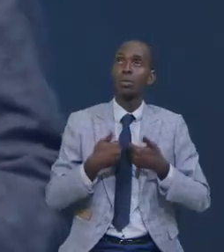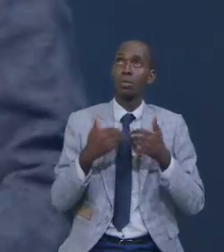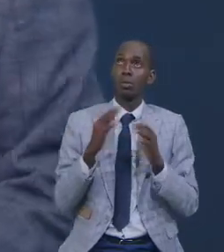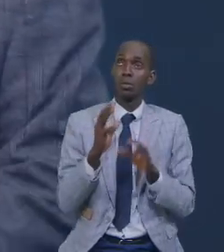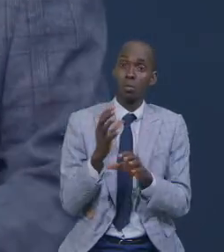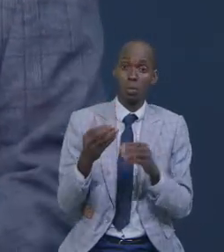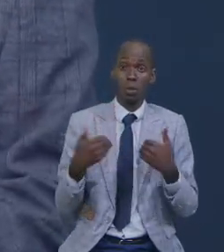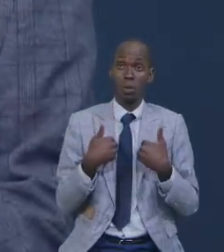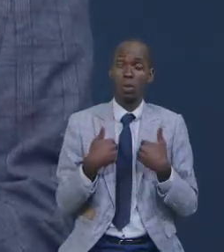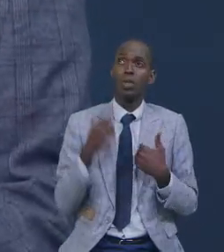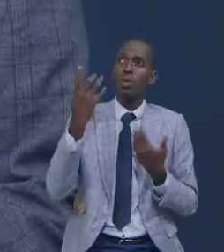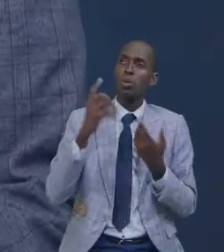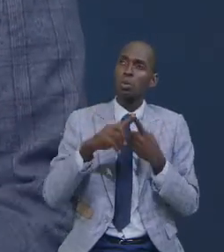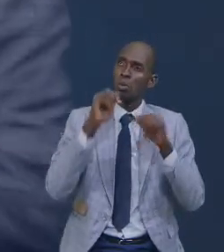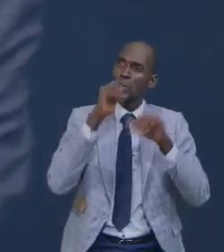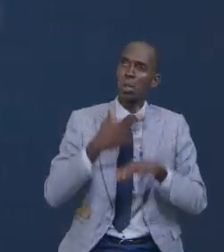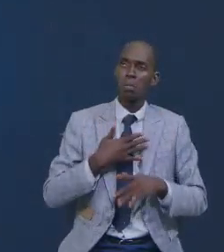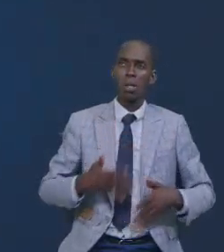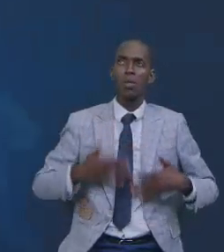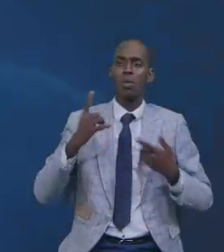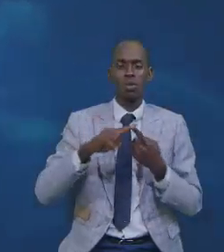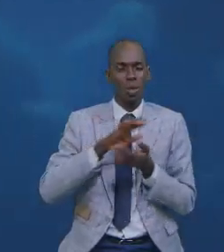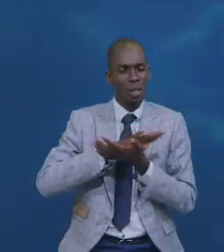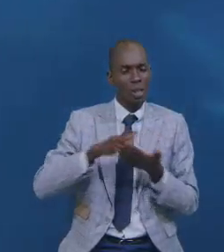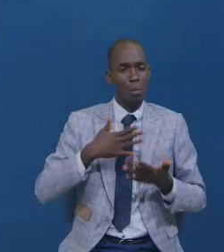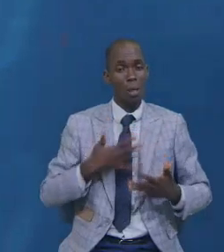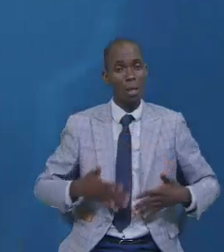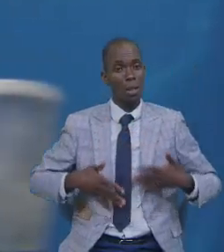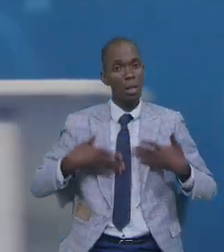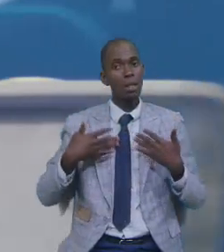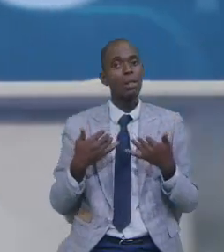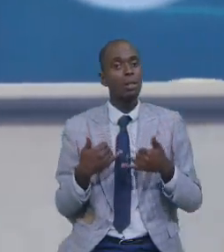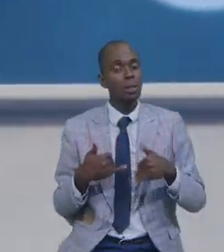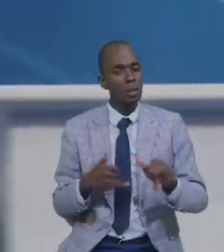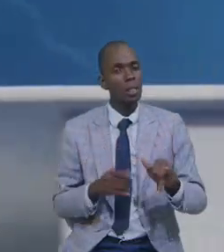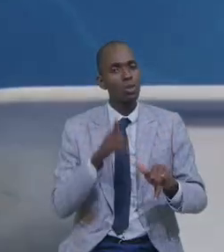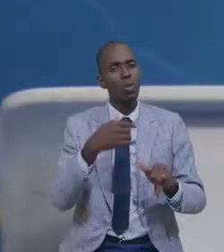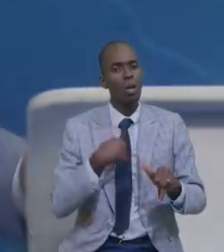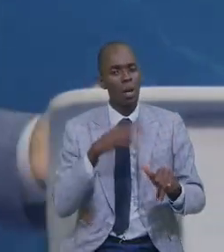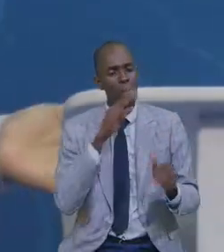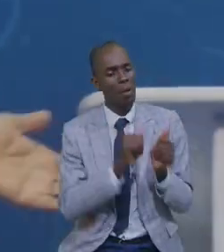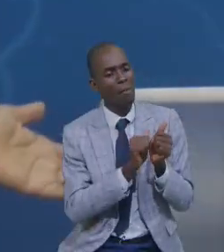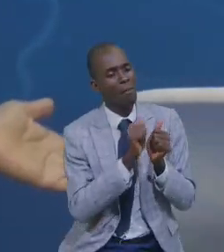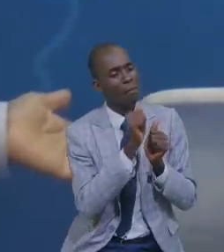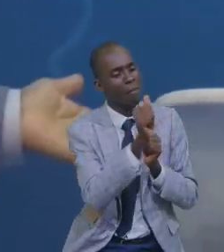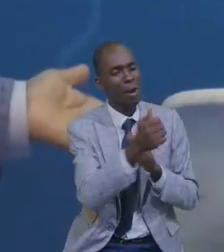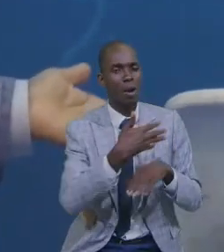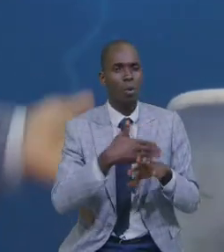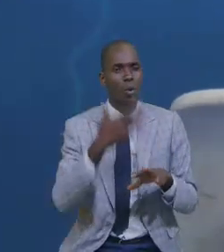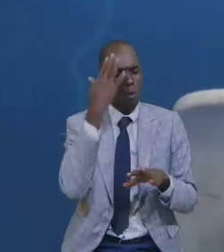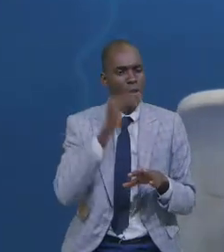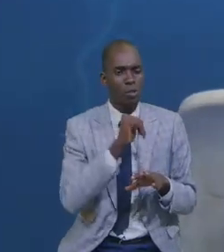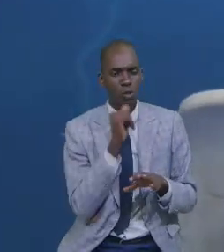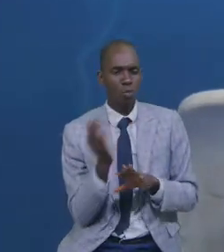my life. He wants to cleanse my life. Yes, but now you've been far away. Why don't you come to him and